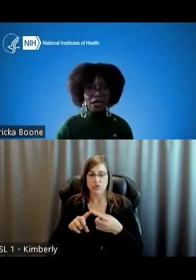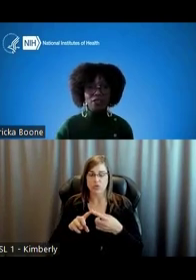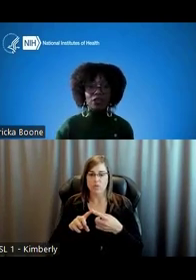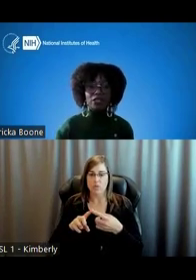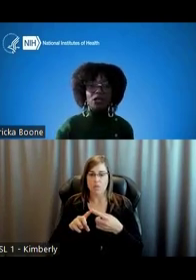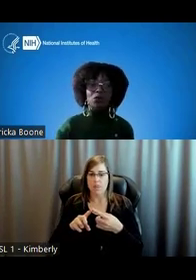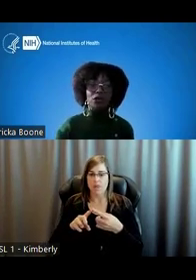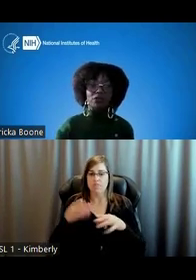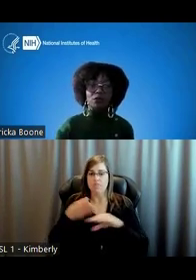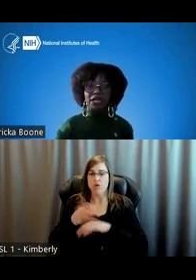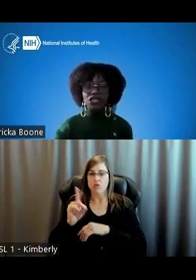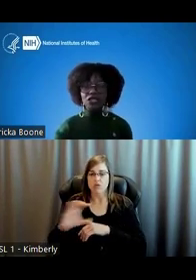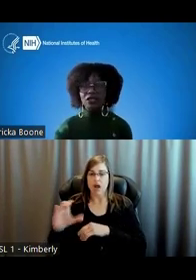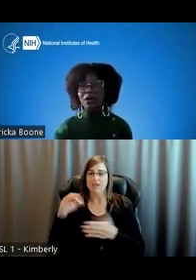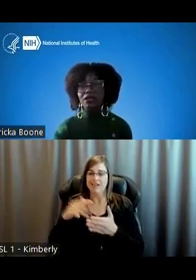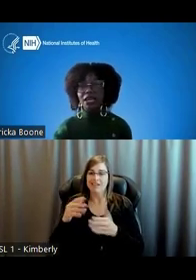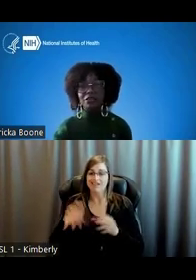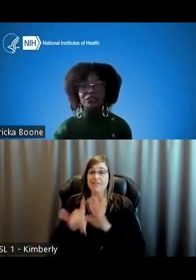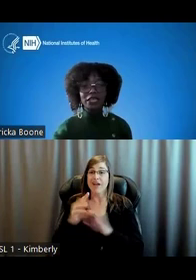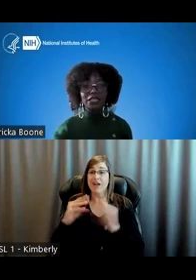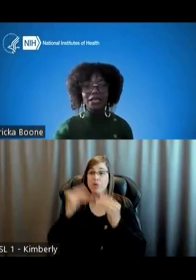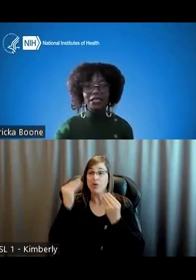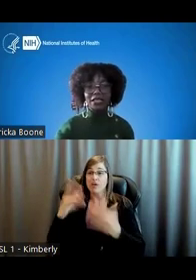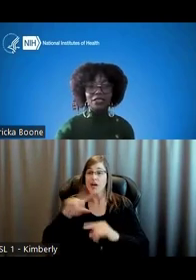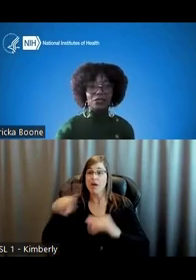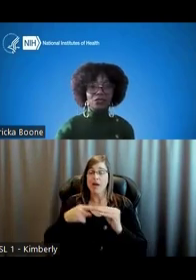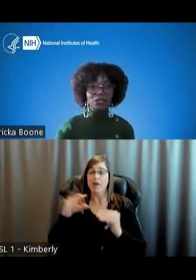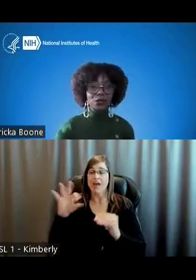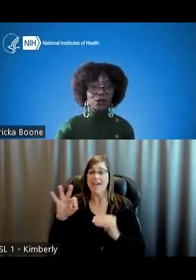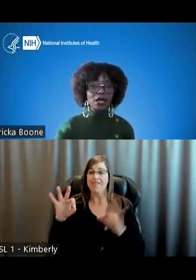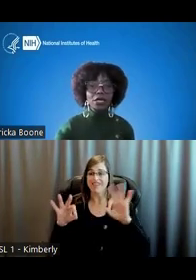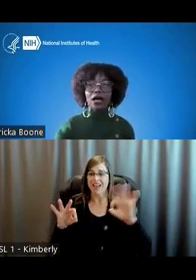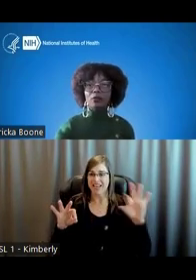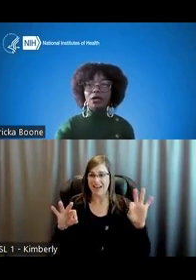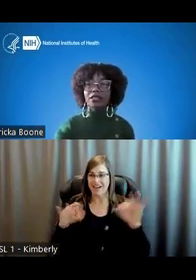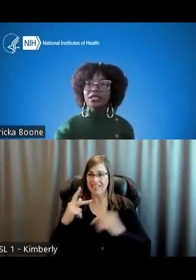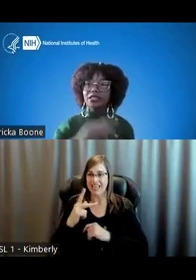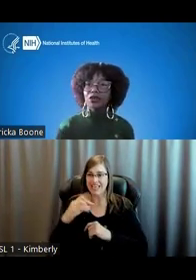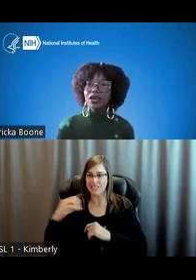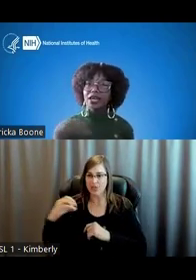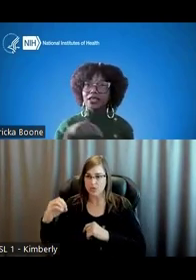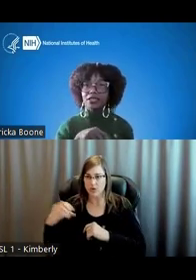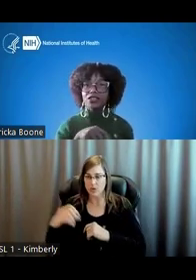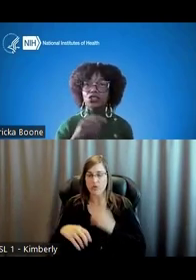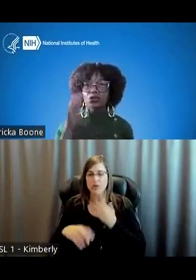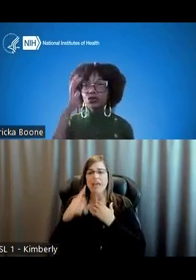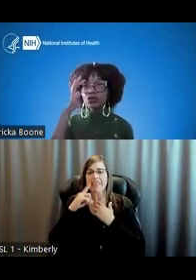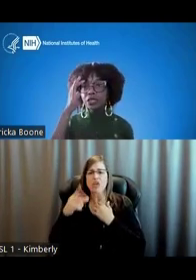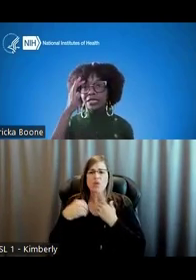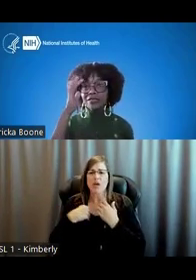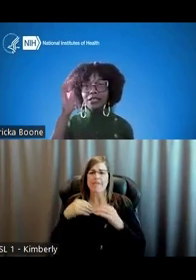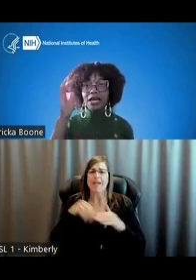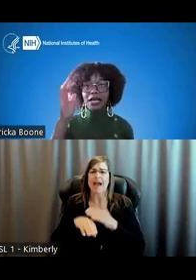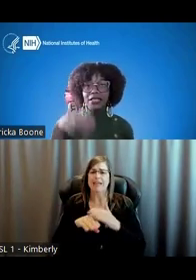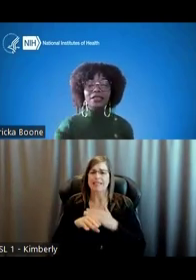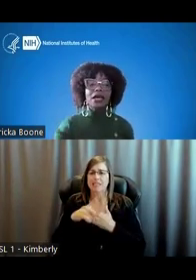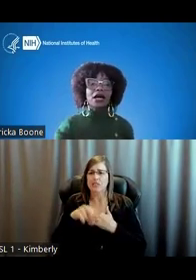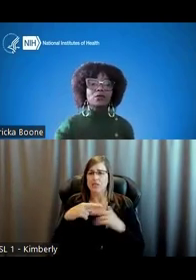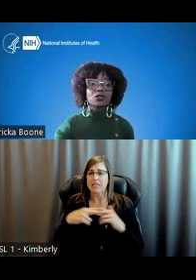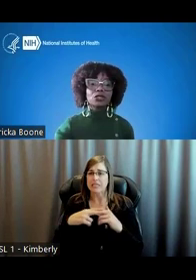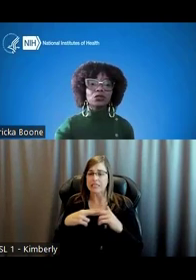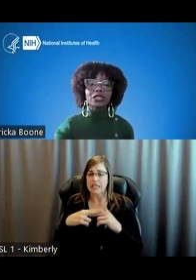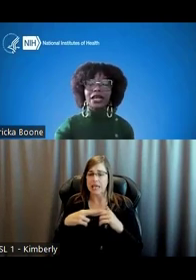studies. To find out more information about the F99K00, I think that you have access to these